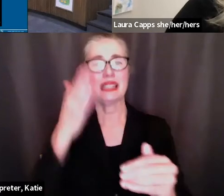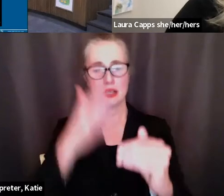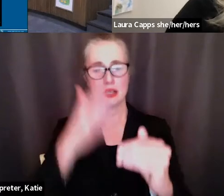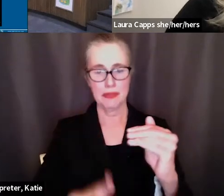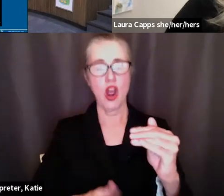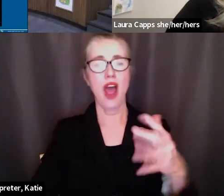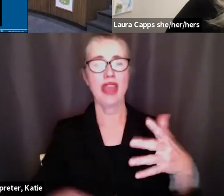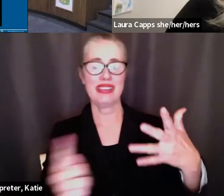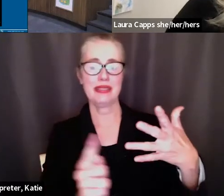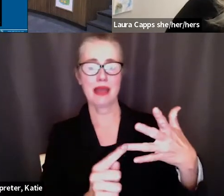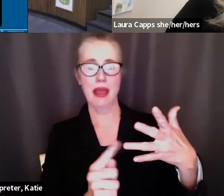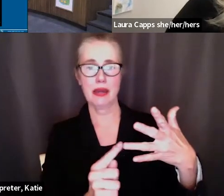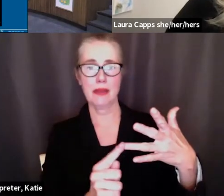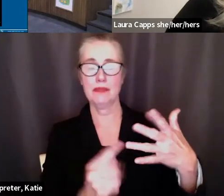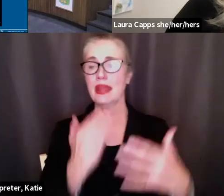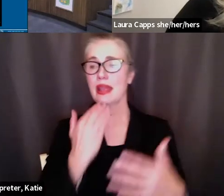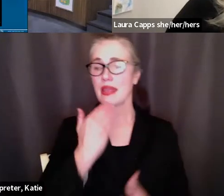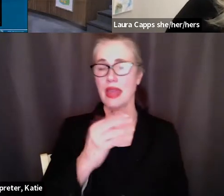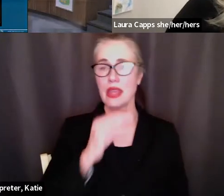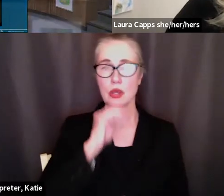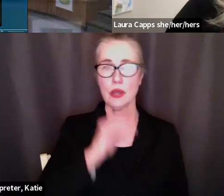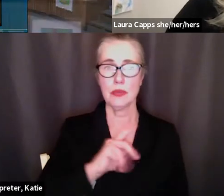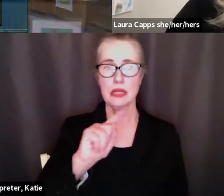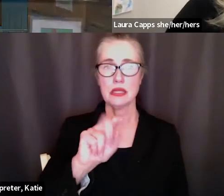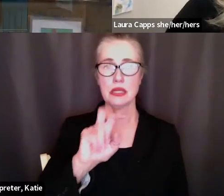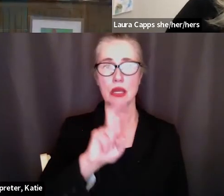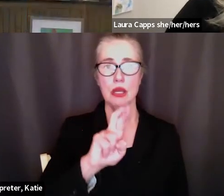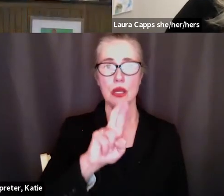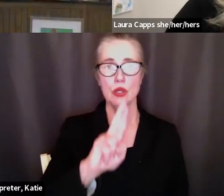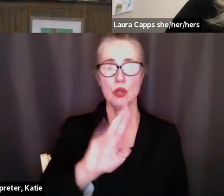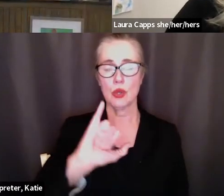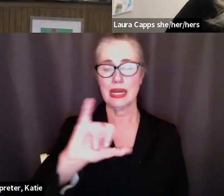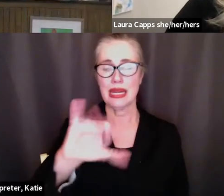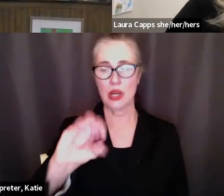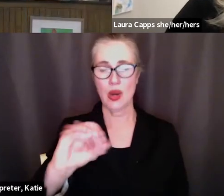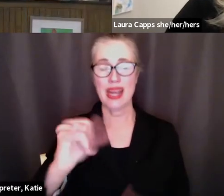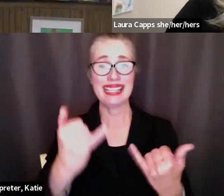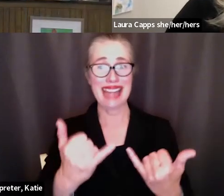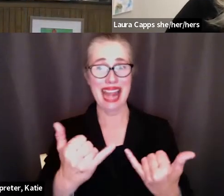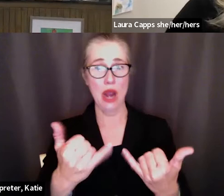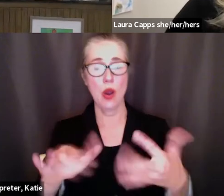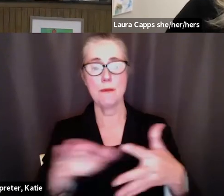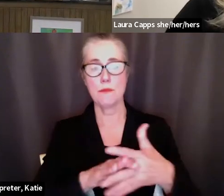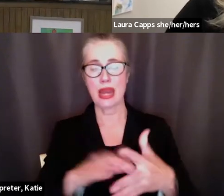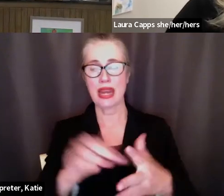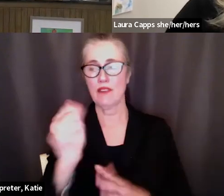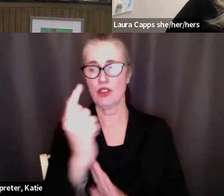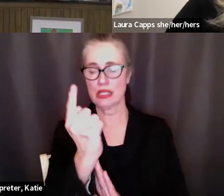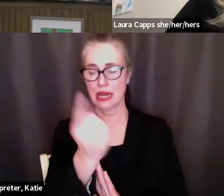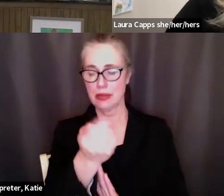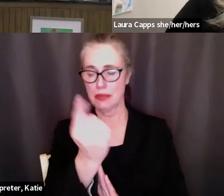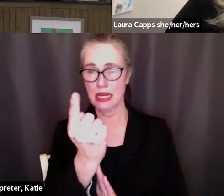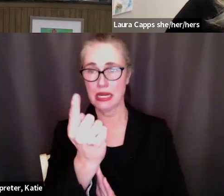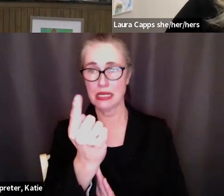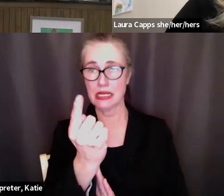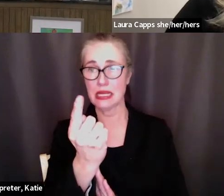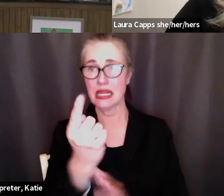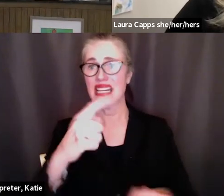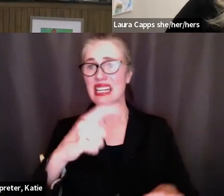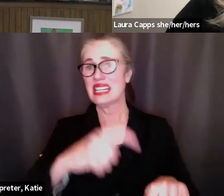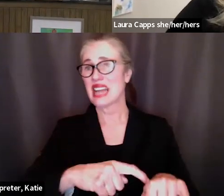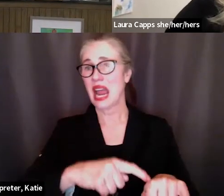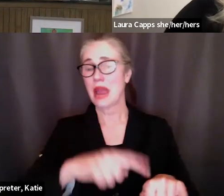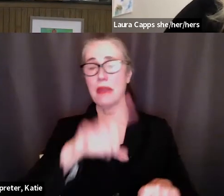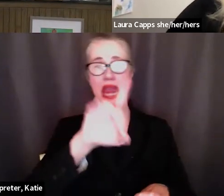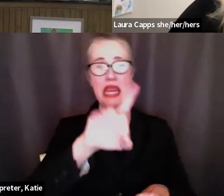okay uh thank you miss trujillo at this time we will take a 10 minute break and it's 8 22